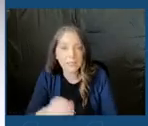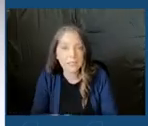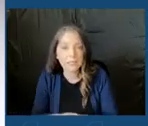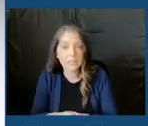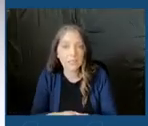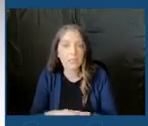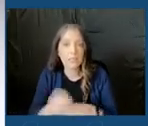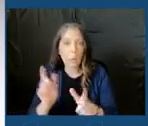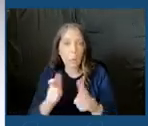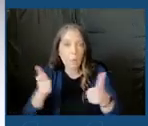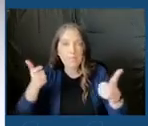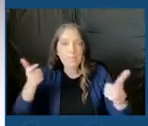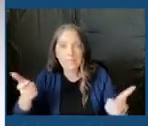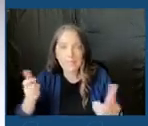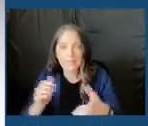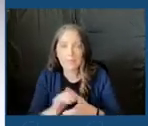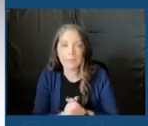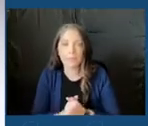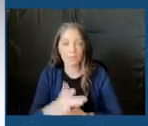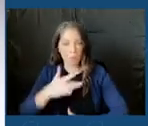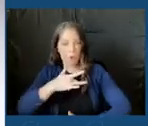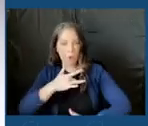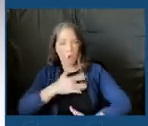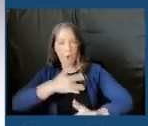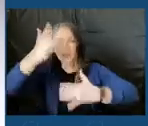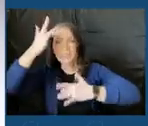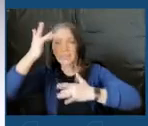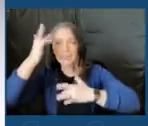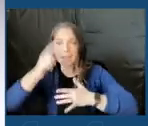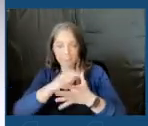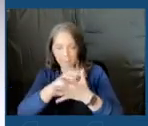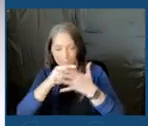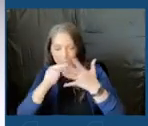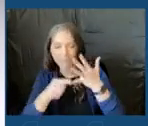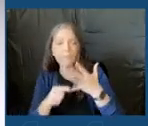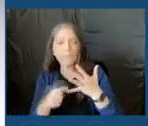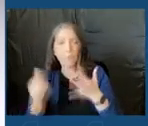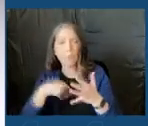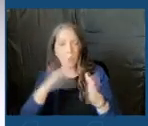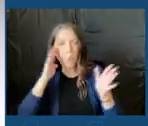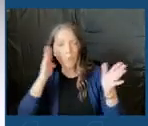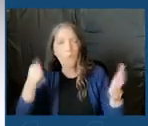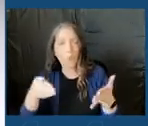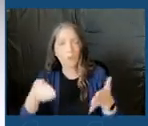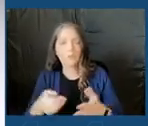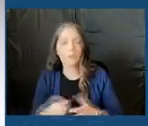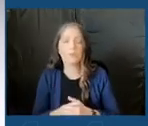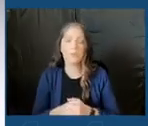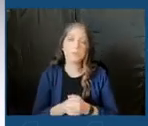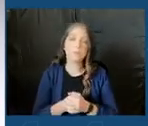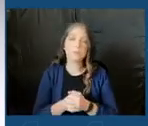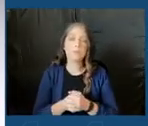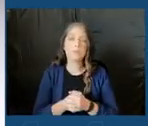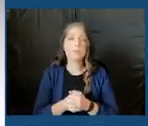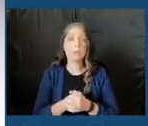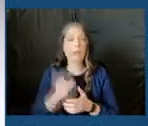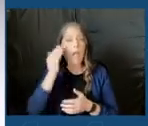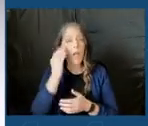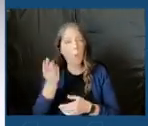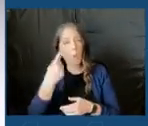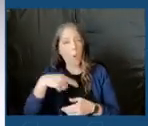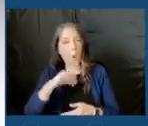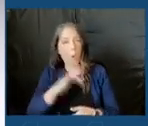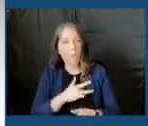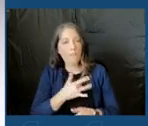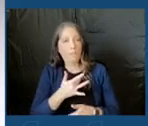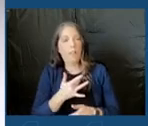disease. And I know, more than anything else, especially in the feeling that I think all of us have in this moment, that we are